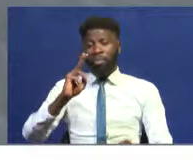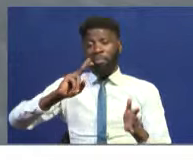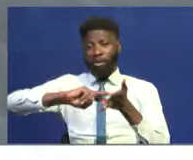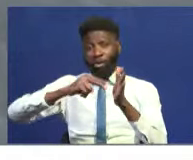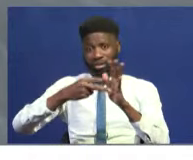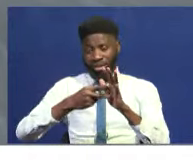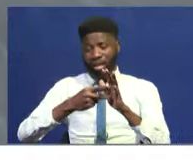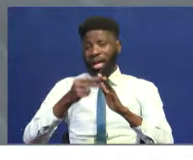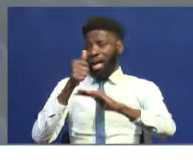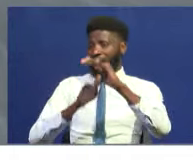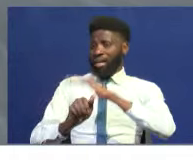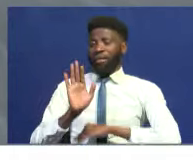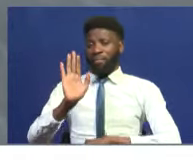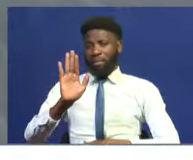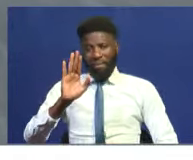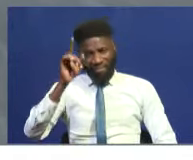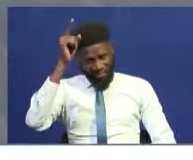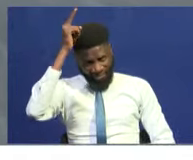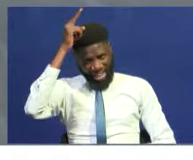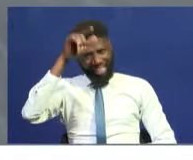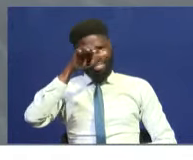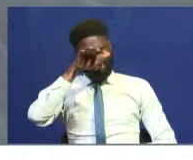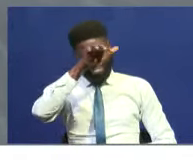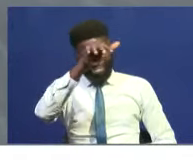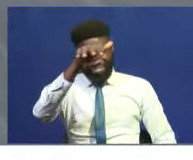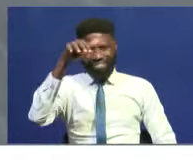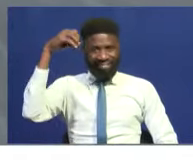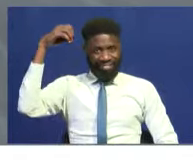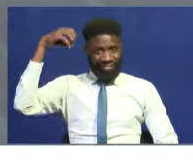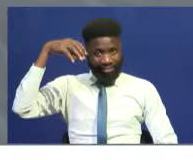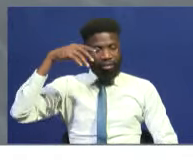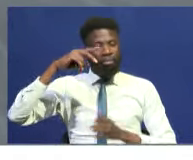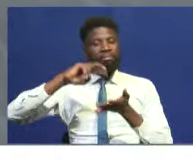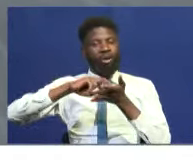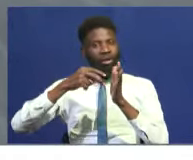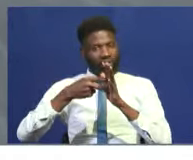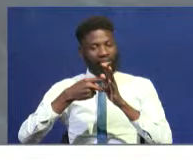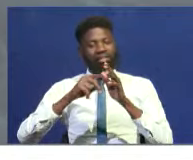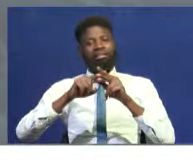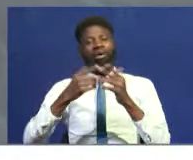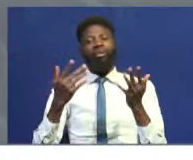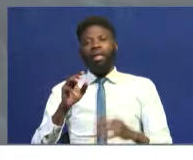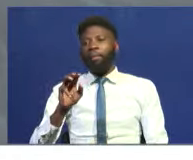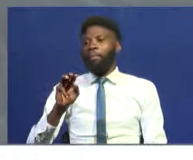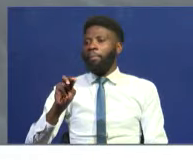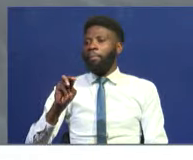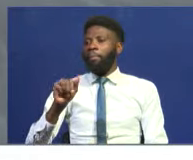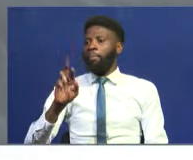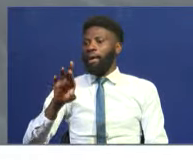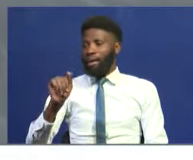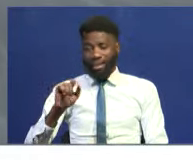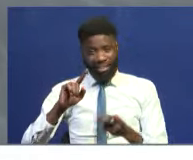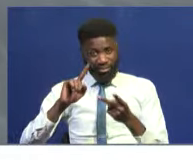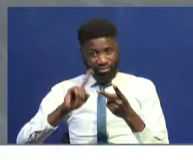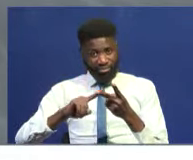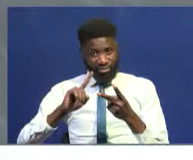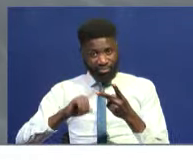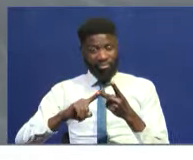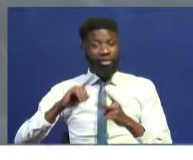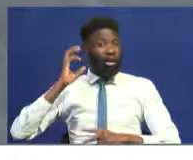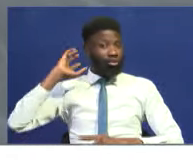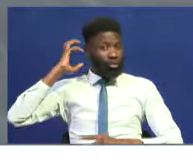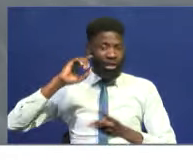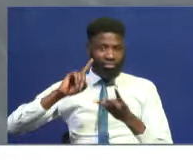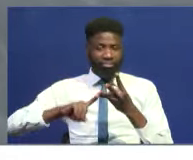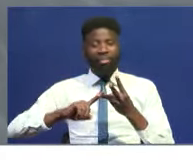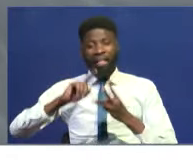and Renewable Energy Corporation, REREC, spans across Maara, Chuka and Tharaka constituencies. It